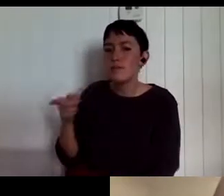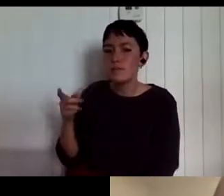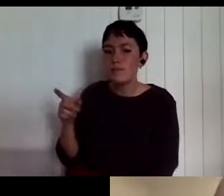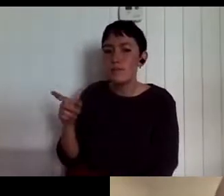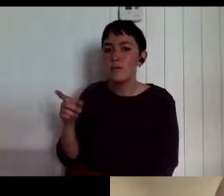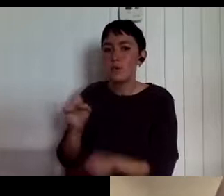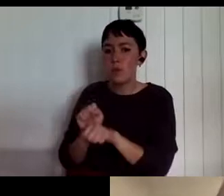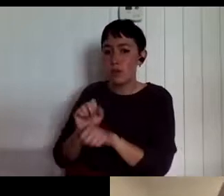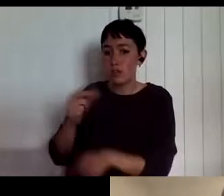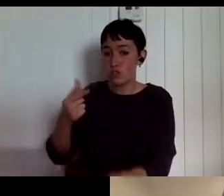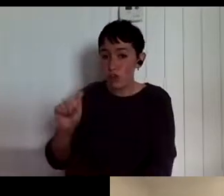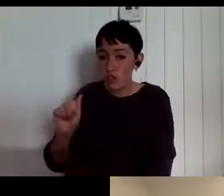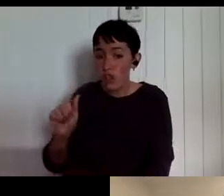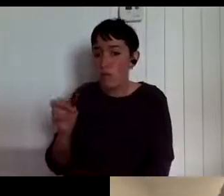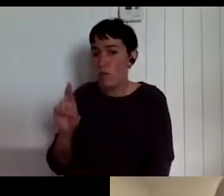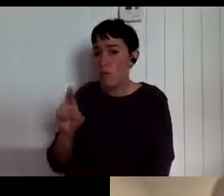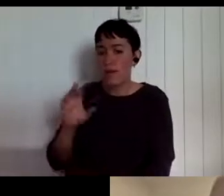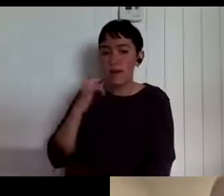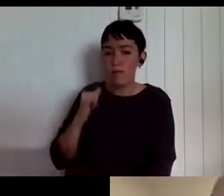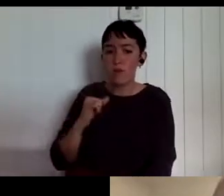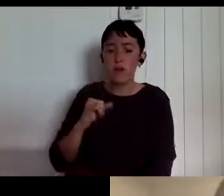half, in person.